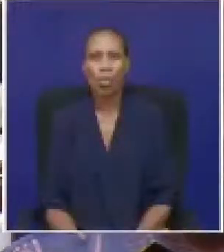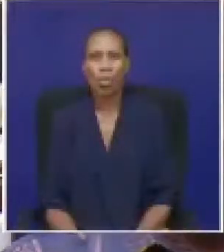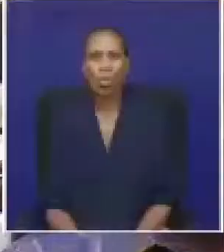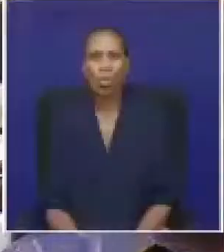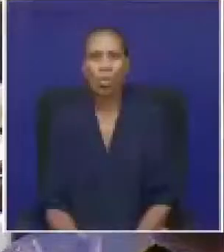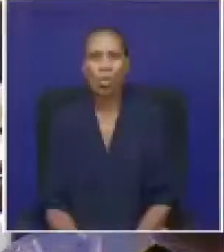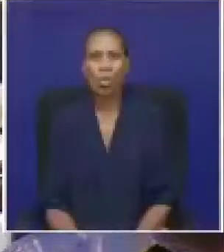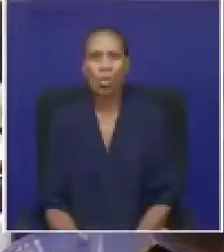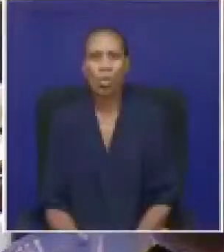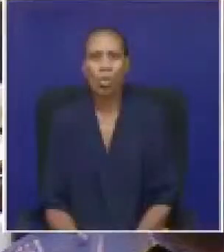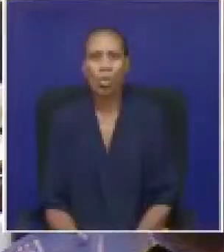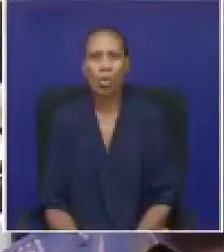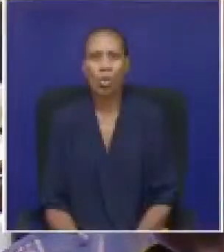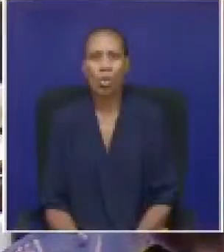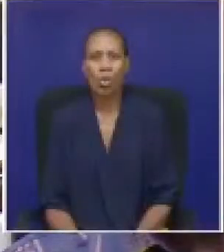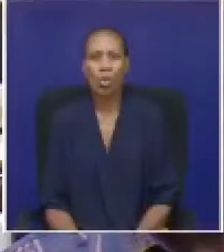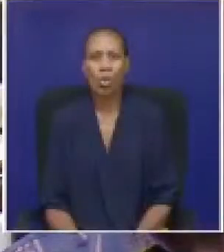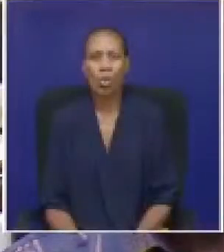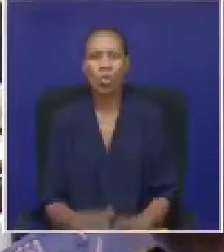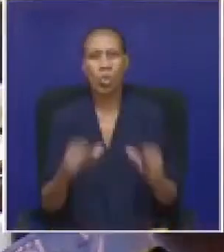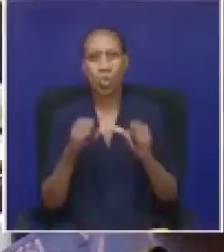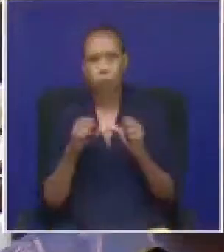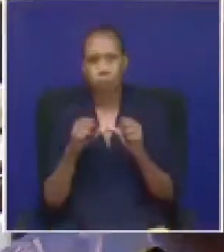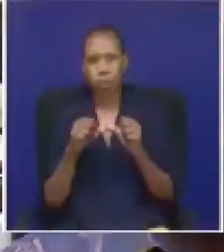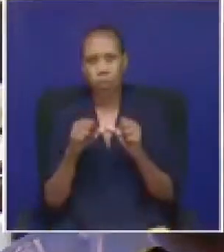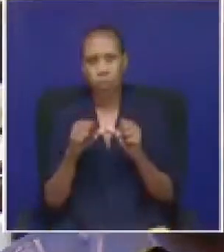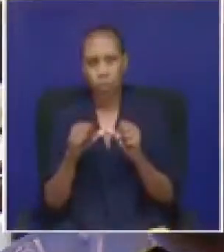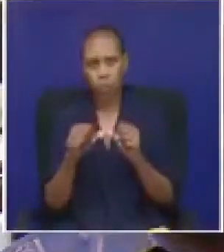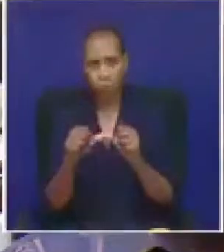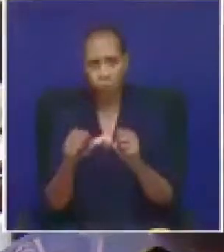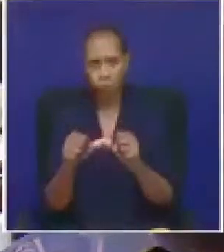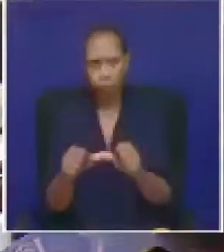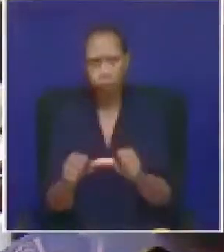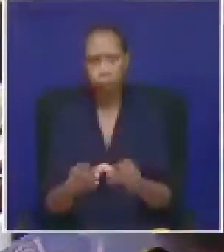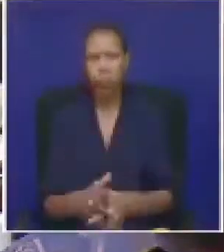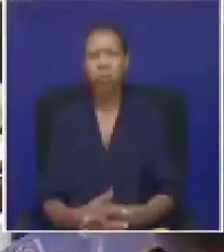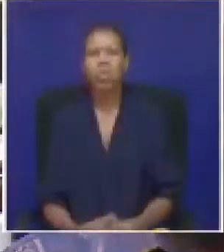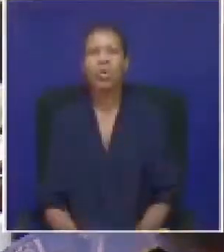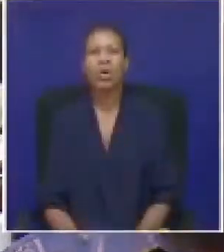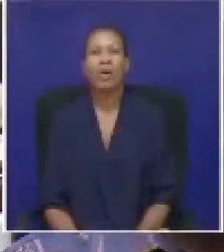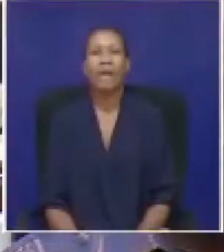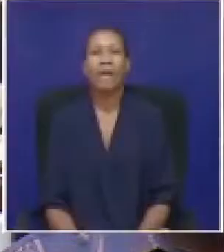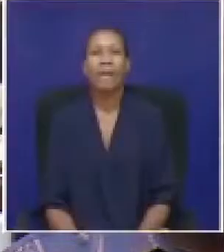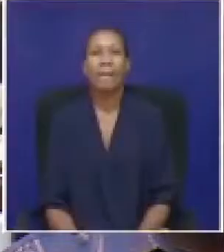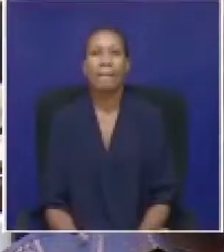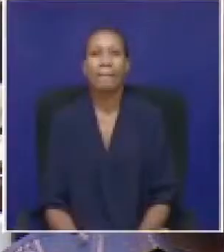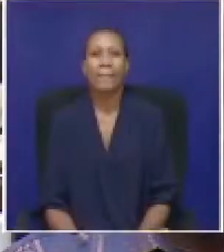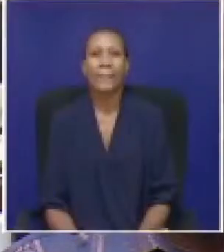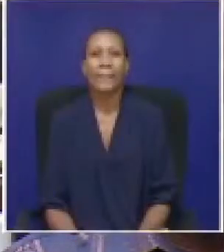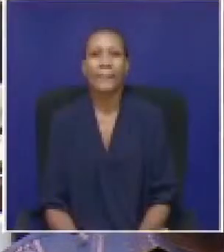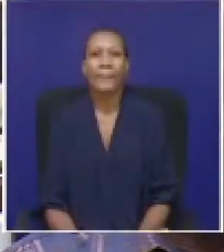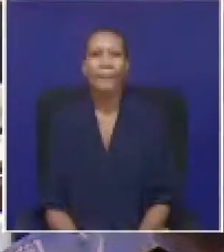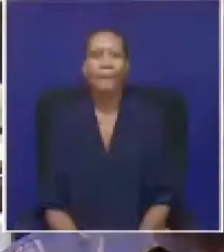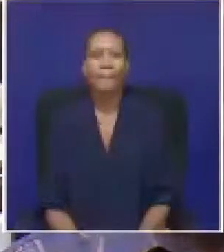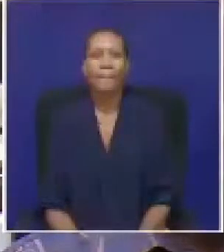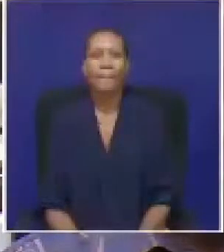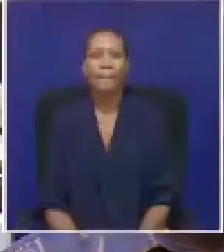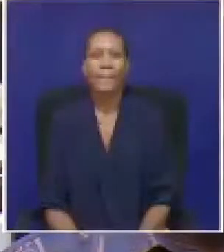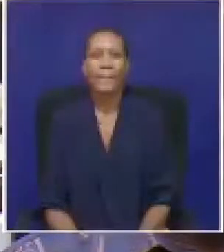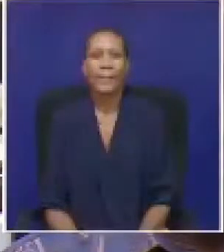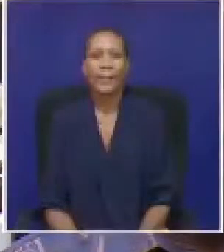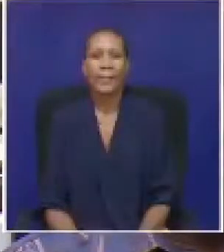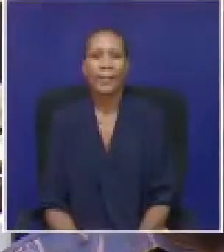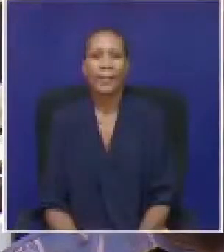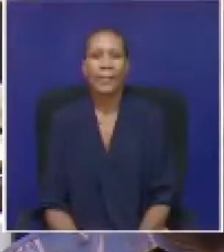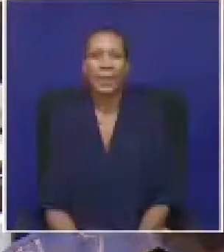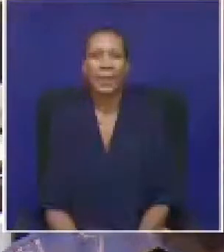une wa vha ri zwi vhidza nga tshikhuwa uri local, provincial and national u dzhiulule mavu